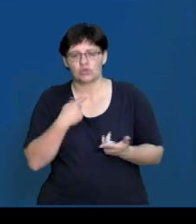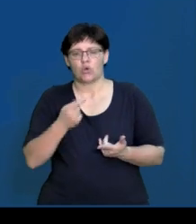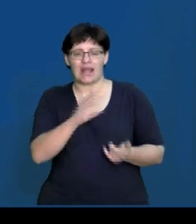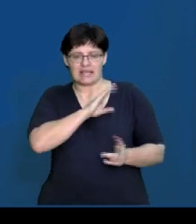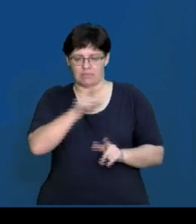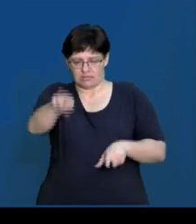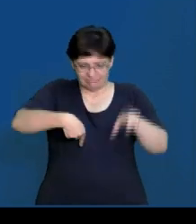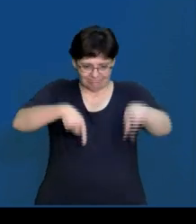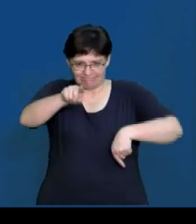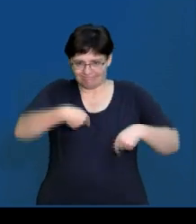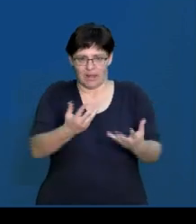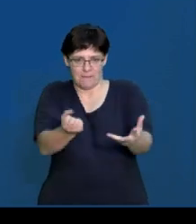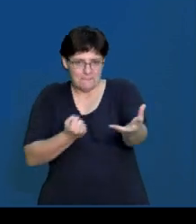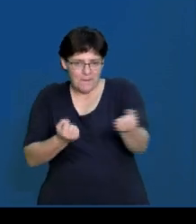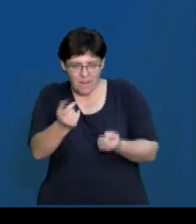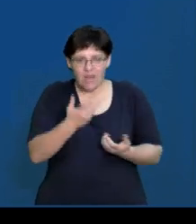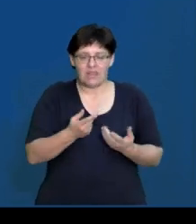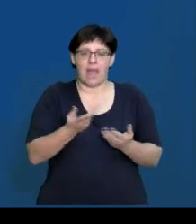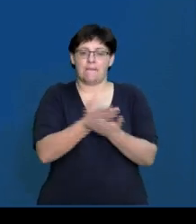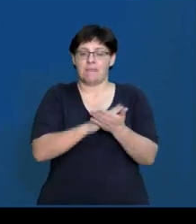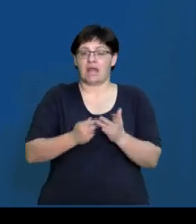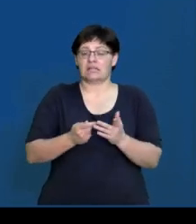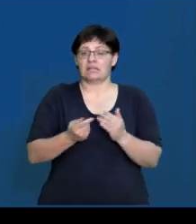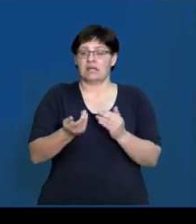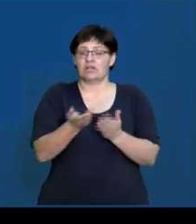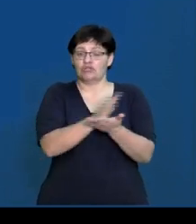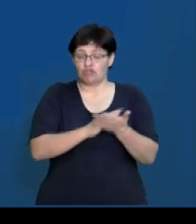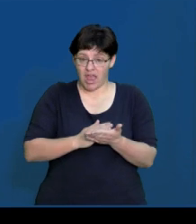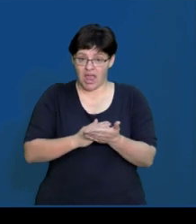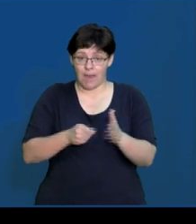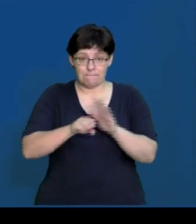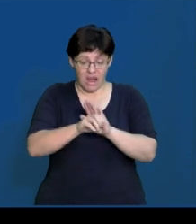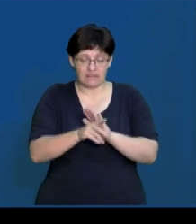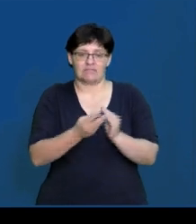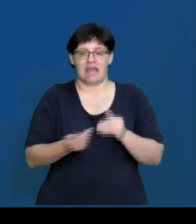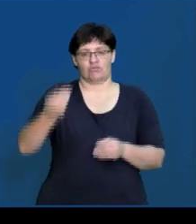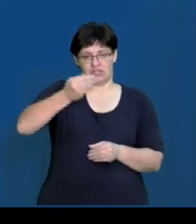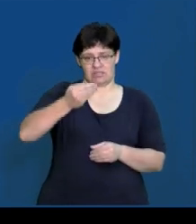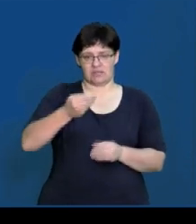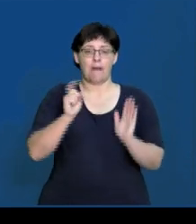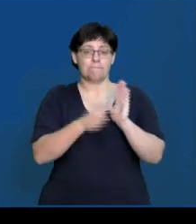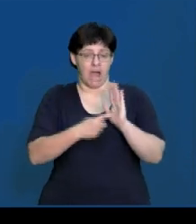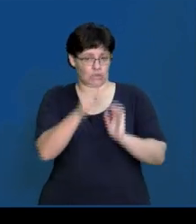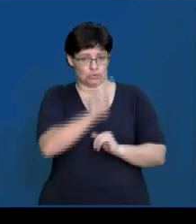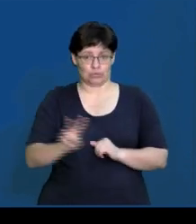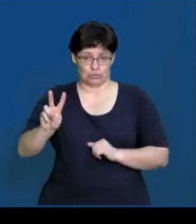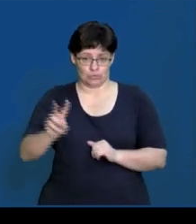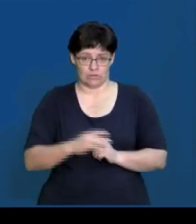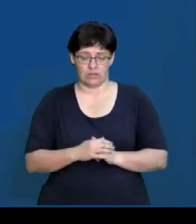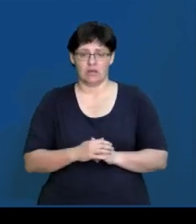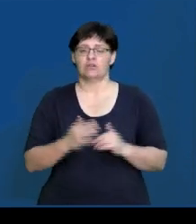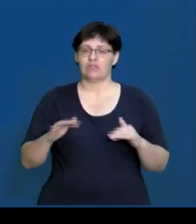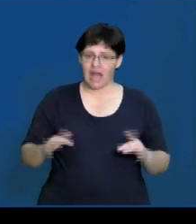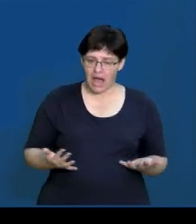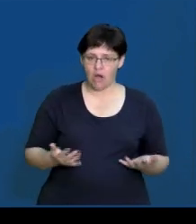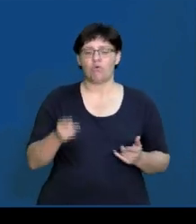after-sales service to attract customers and to increase their market share. You would typically get 2 marks for